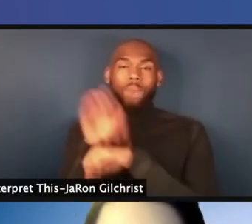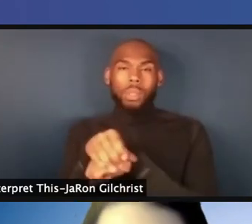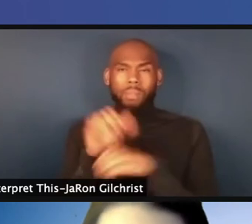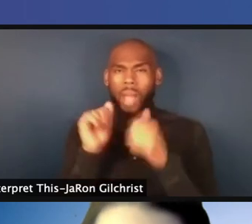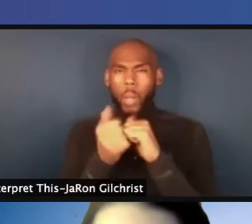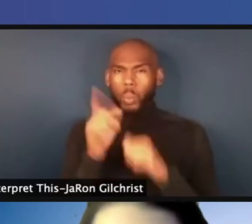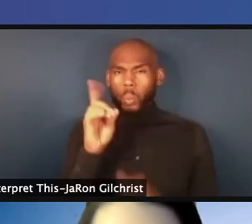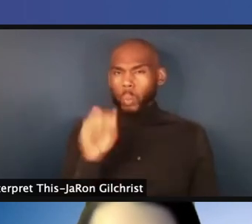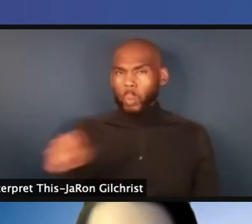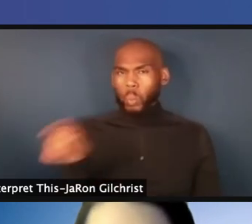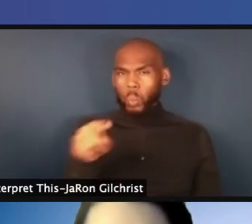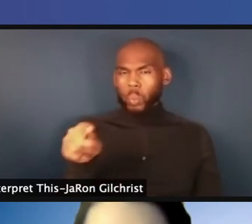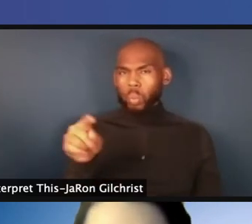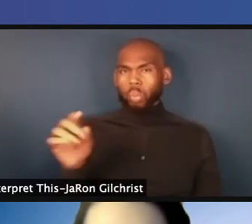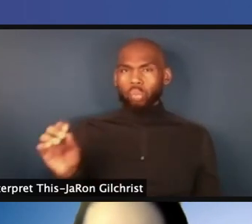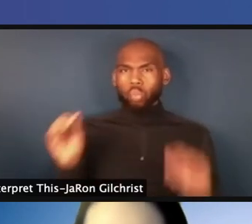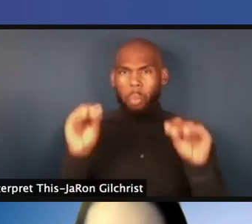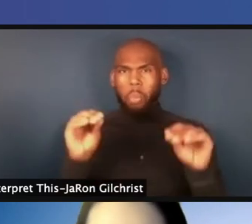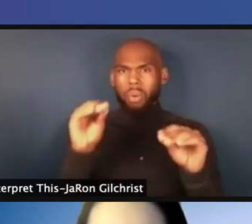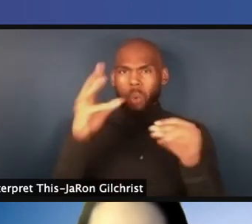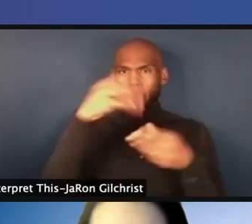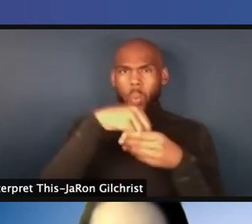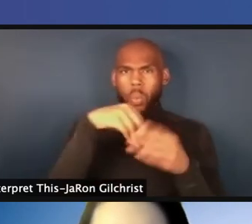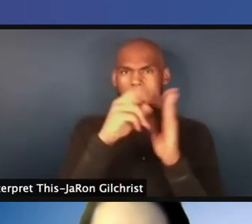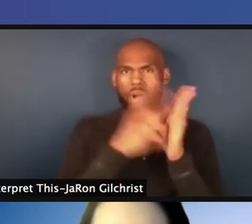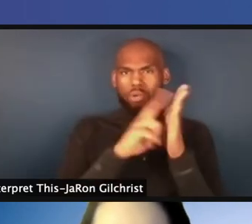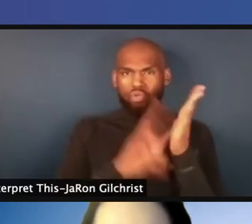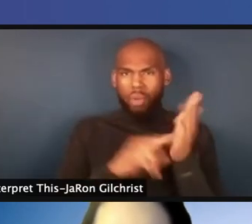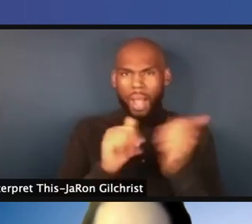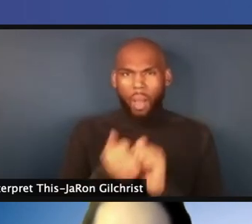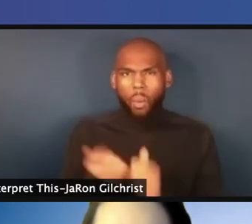you put that in a contract?